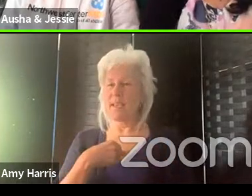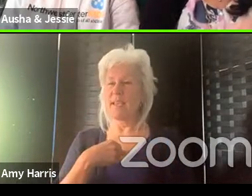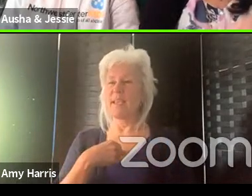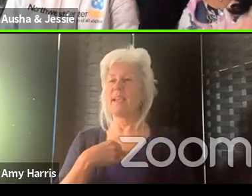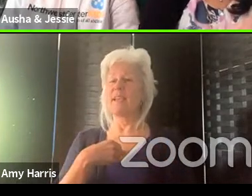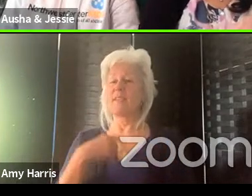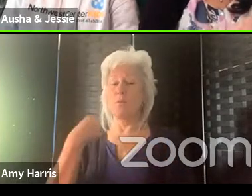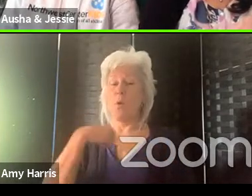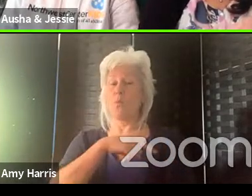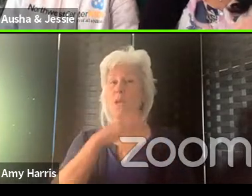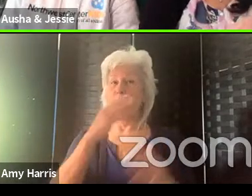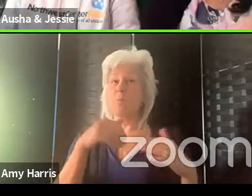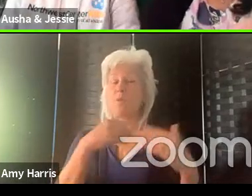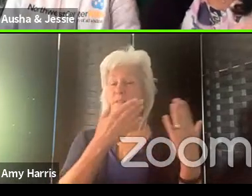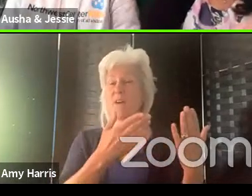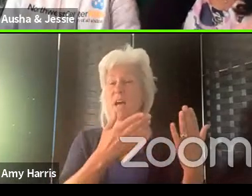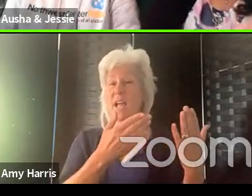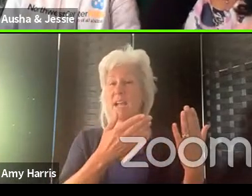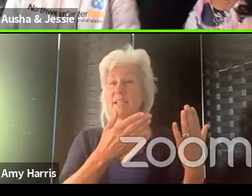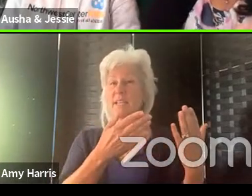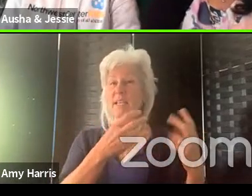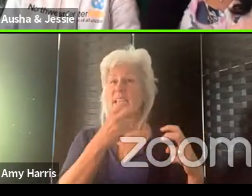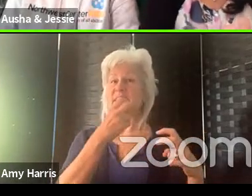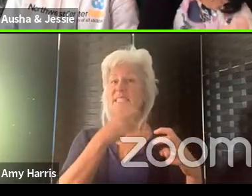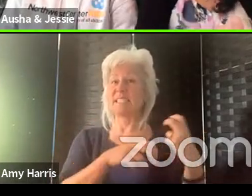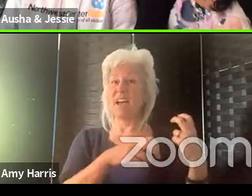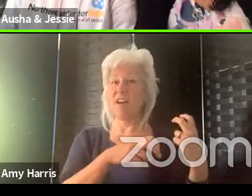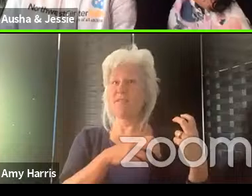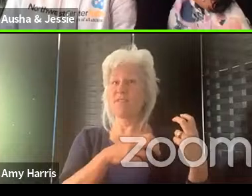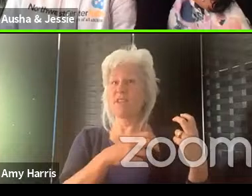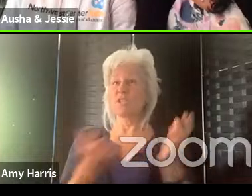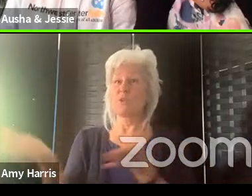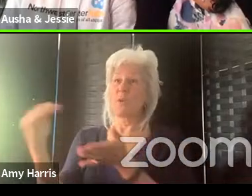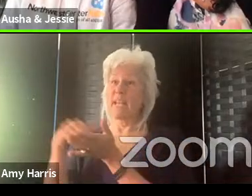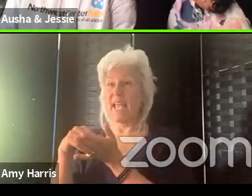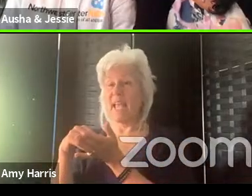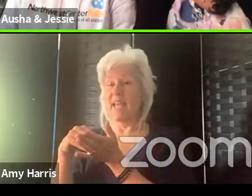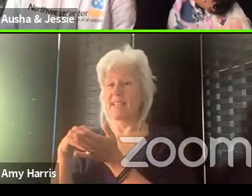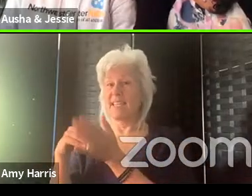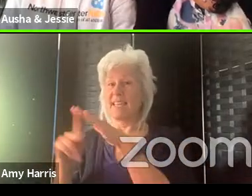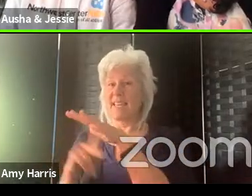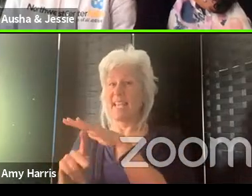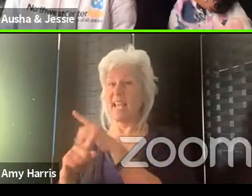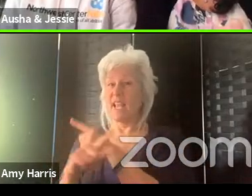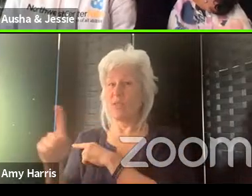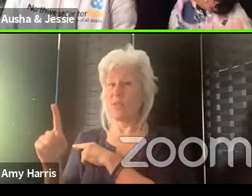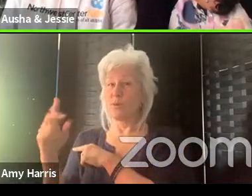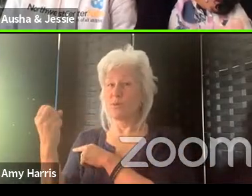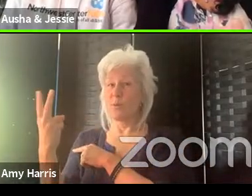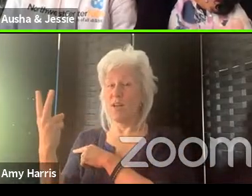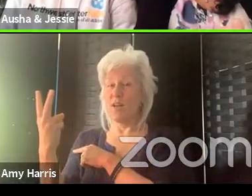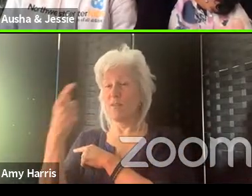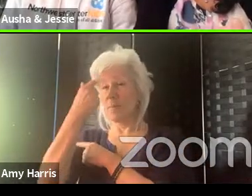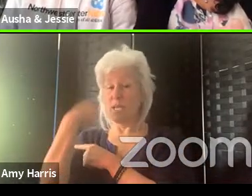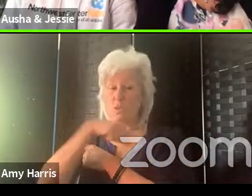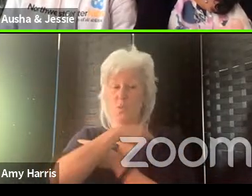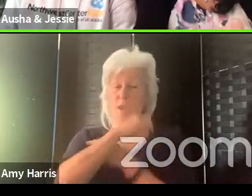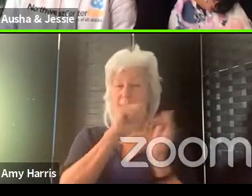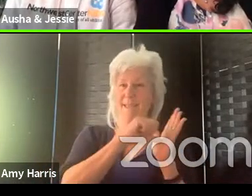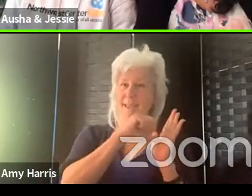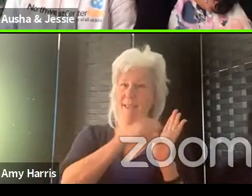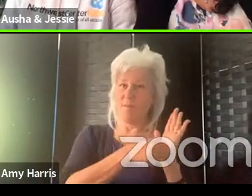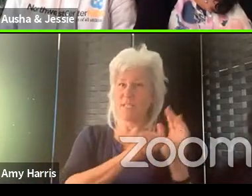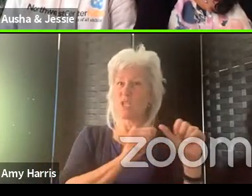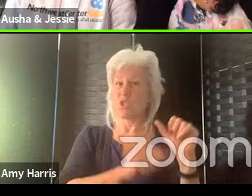provide for them at Northwest Center is very difficult to replicate in K through 12 because of the emphasis that we put on